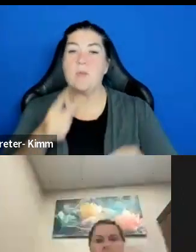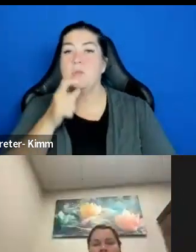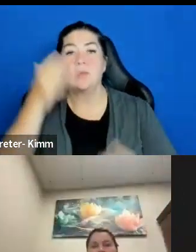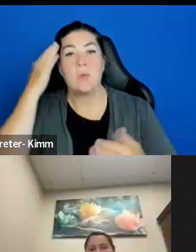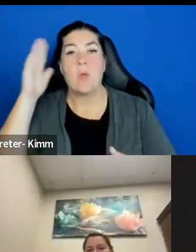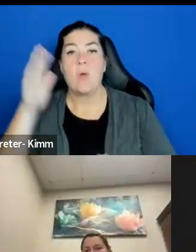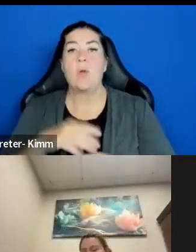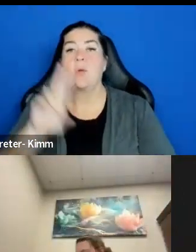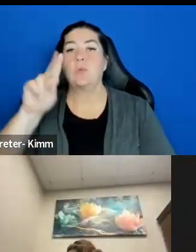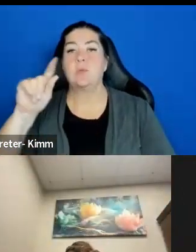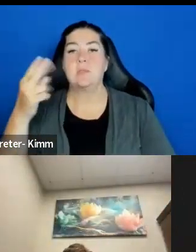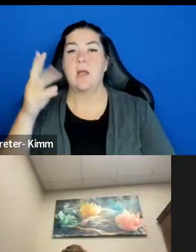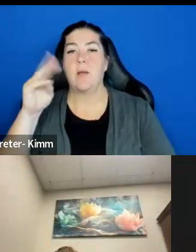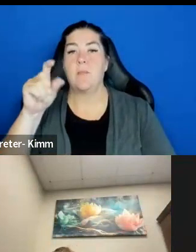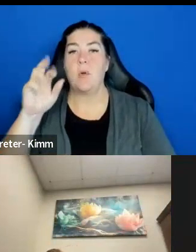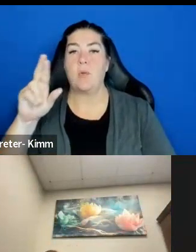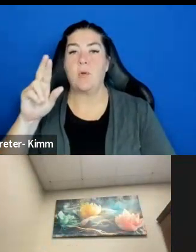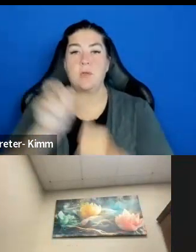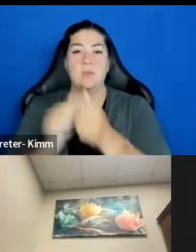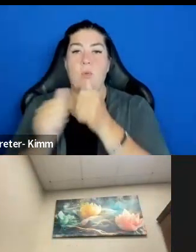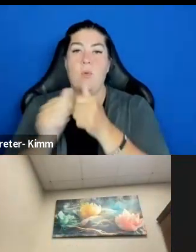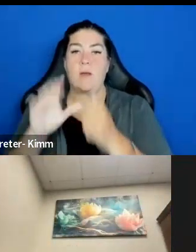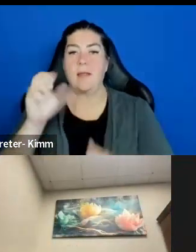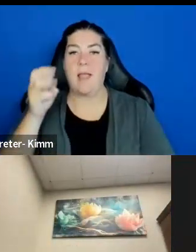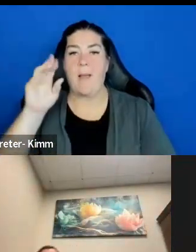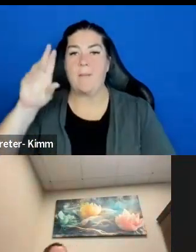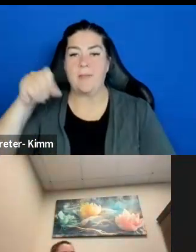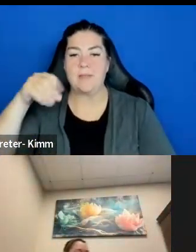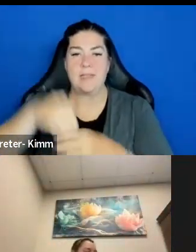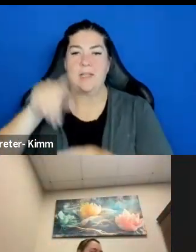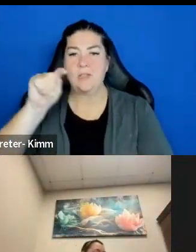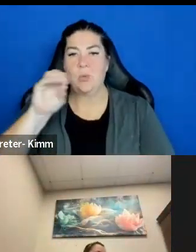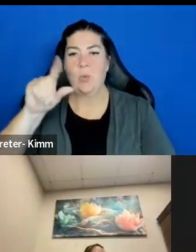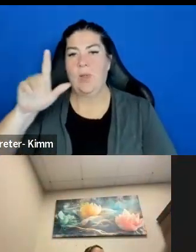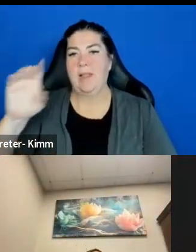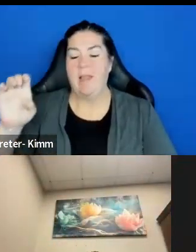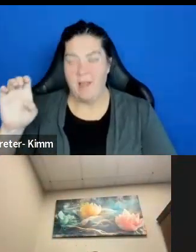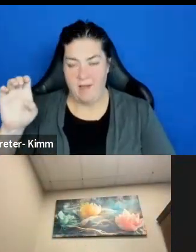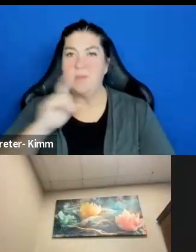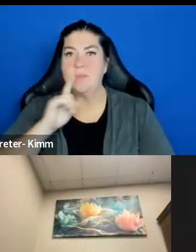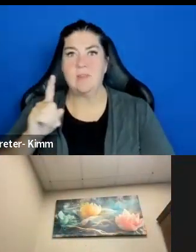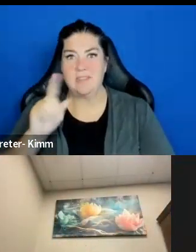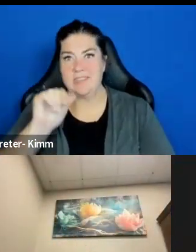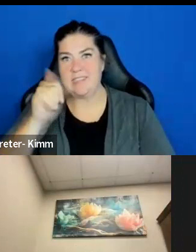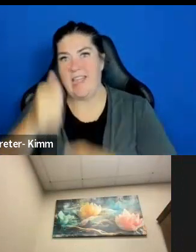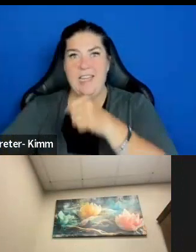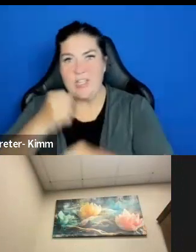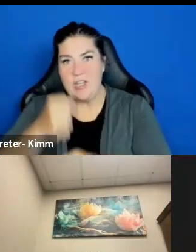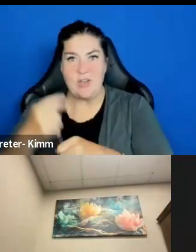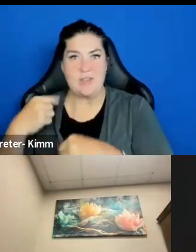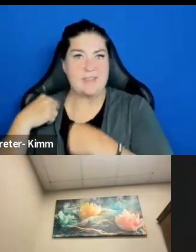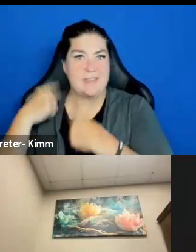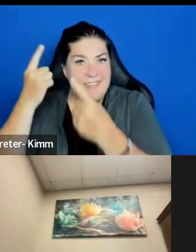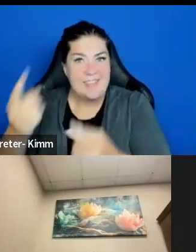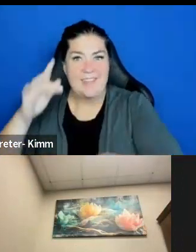Motor Sports Campus out here in Tooele. It's been probably 10 years since SWAVO has come to Tooele, so we're really